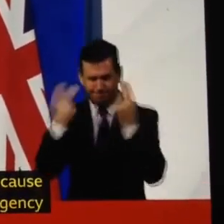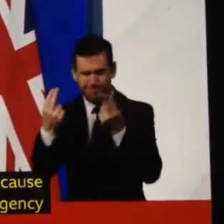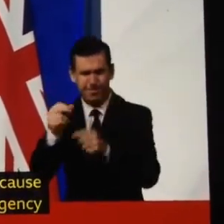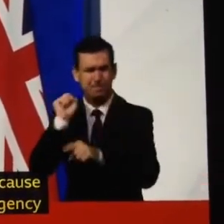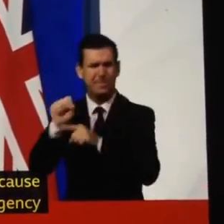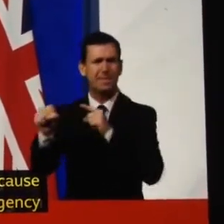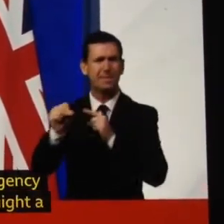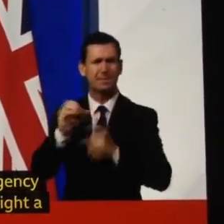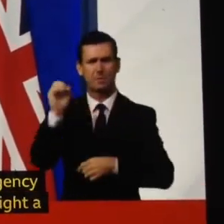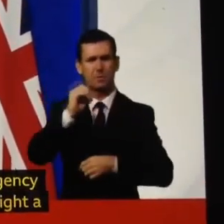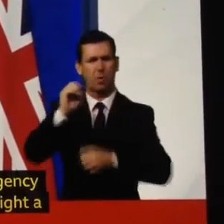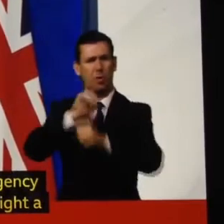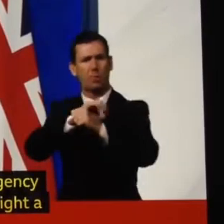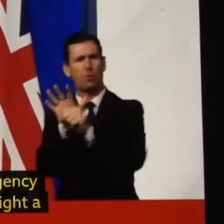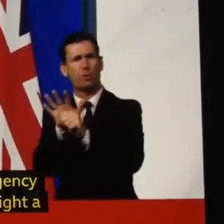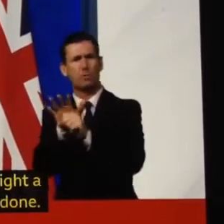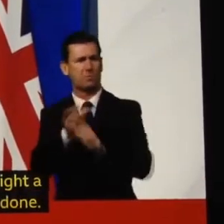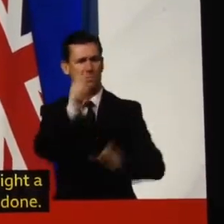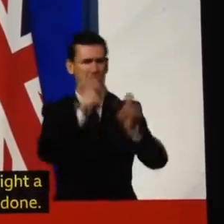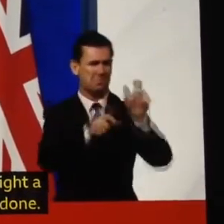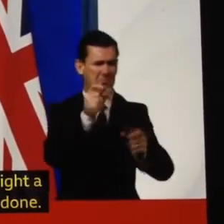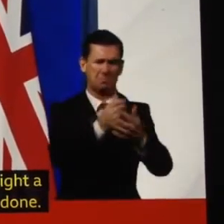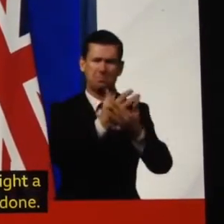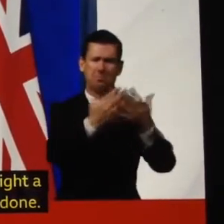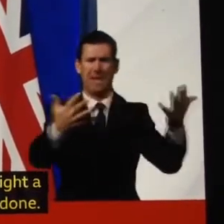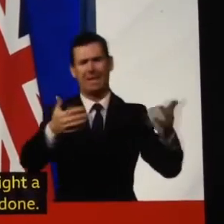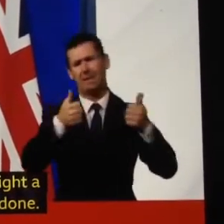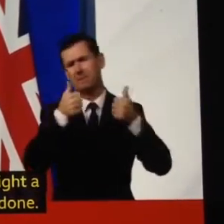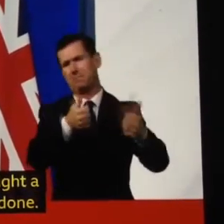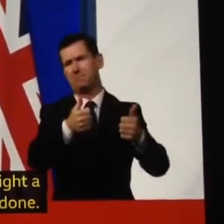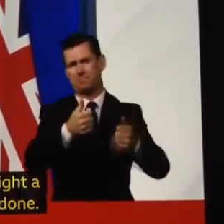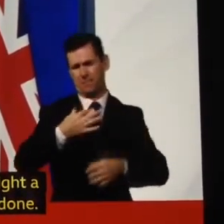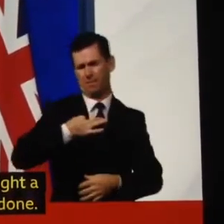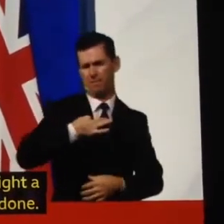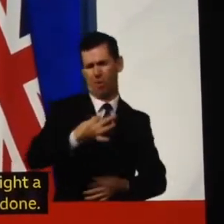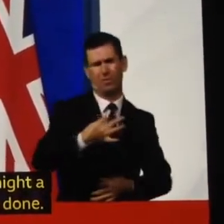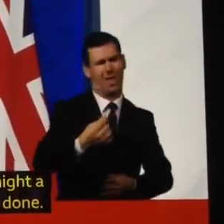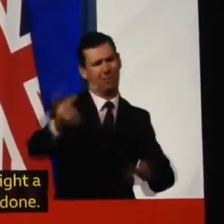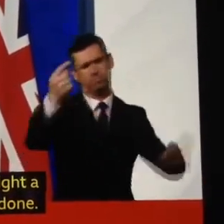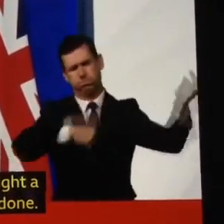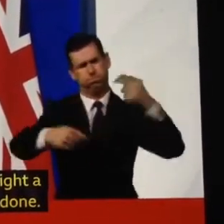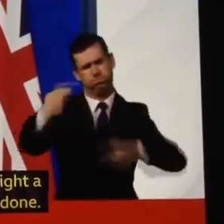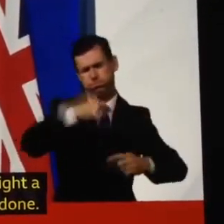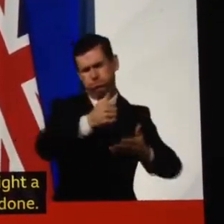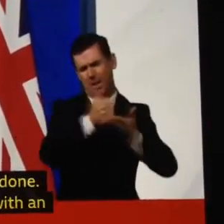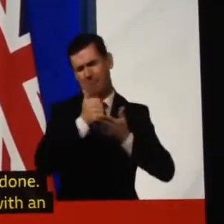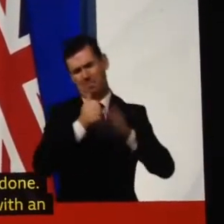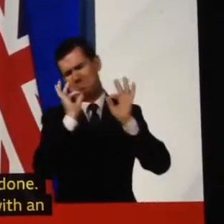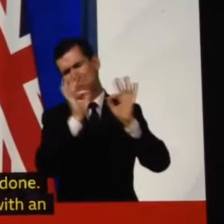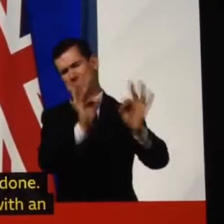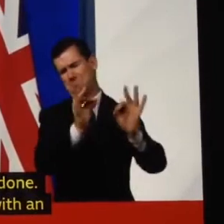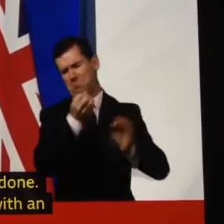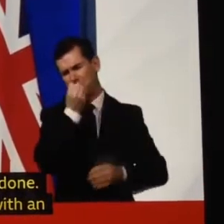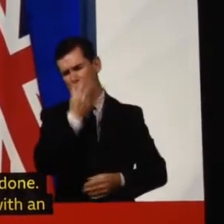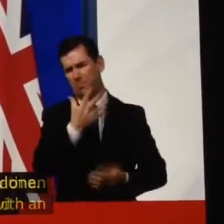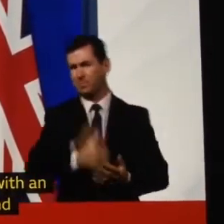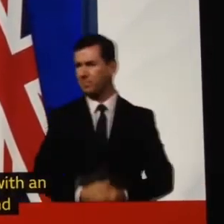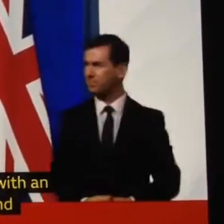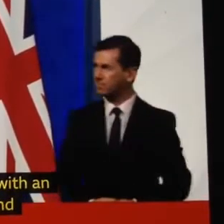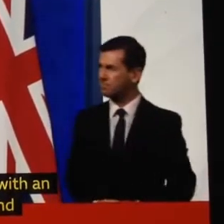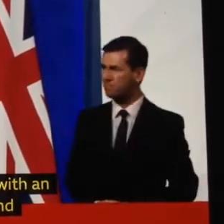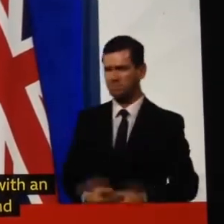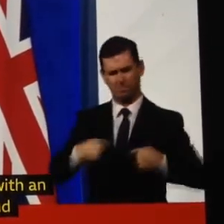people have responded with an amazing spirit of duty and obligation to others. And I want to say that each and